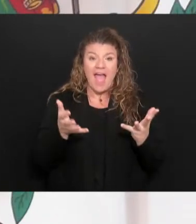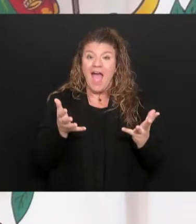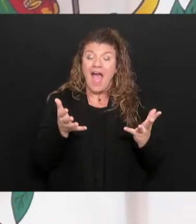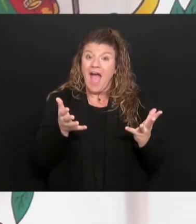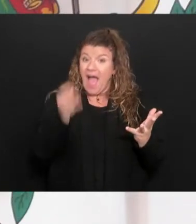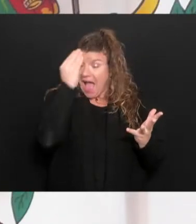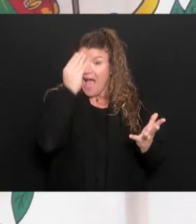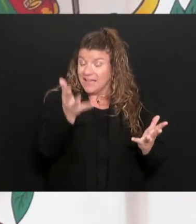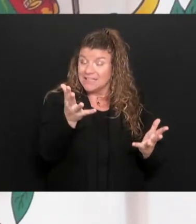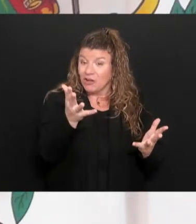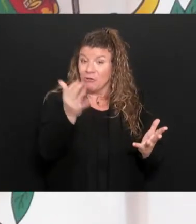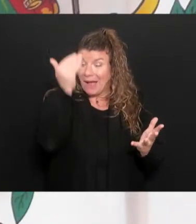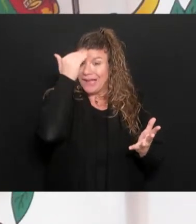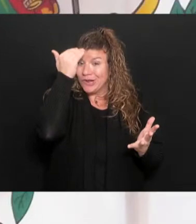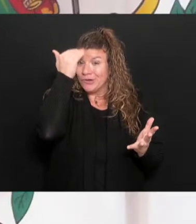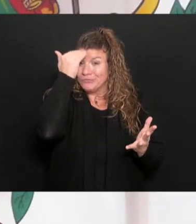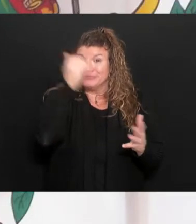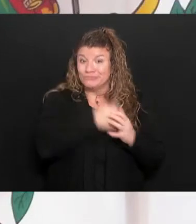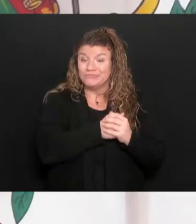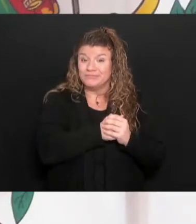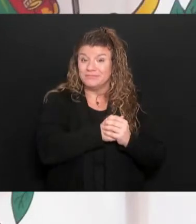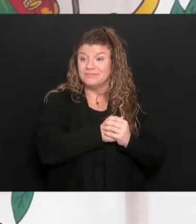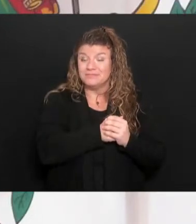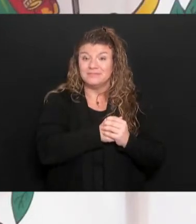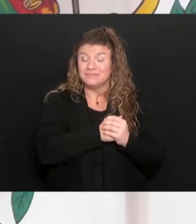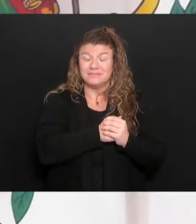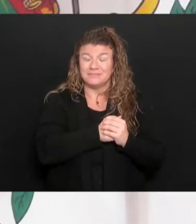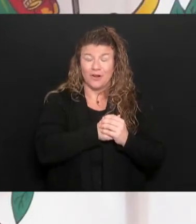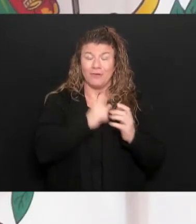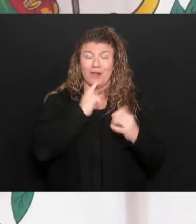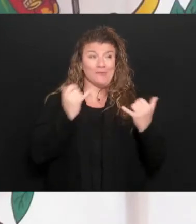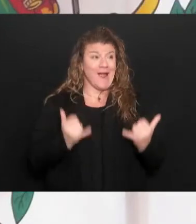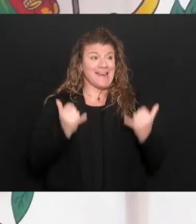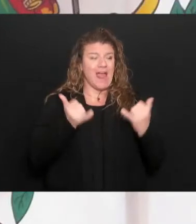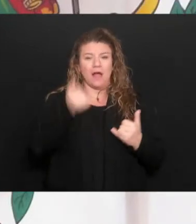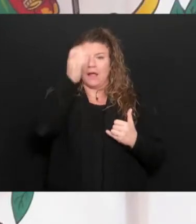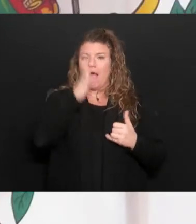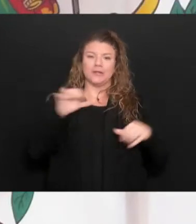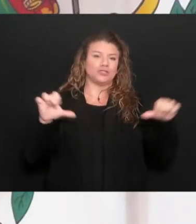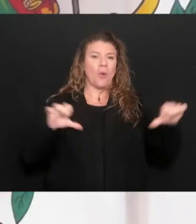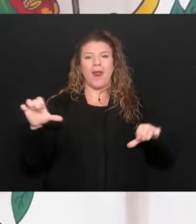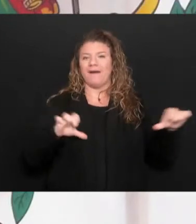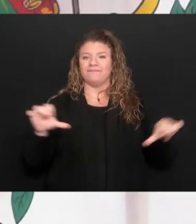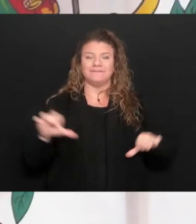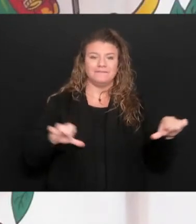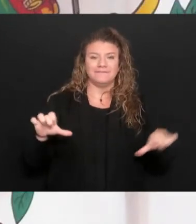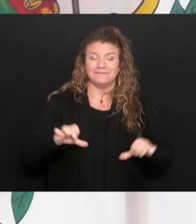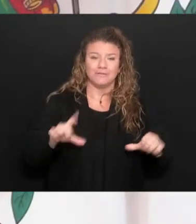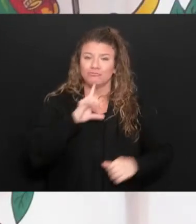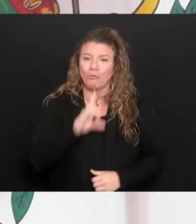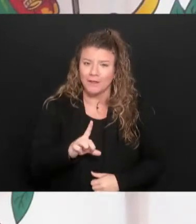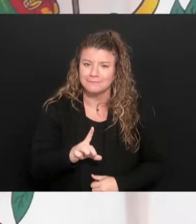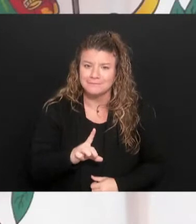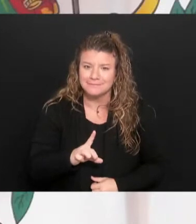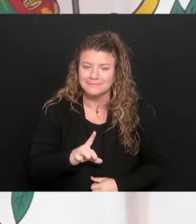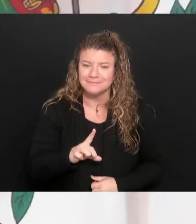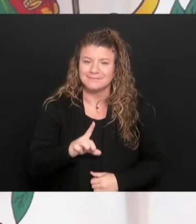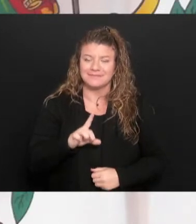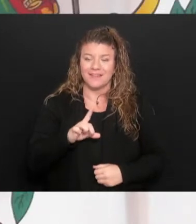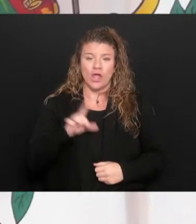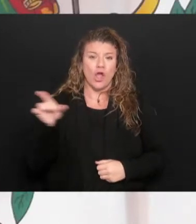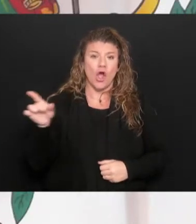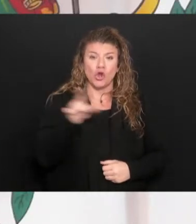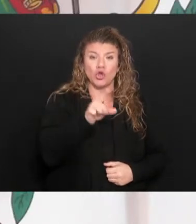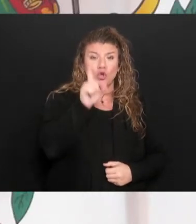you without any question, God's showing off right now. He really, truly is. And you